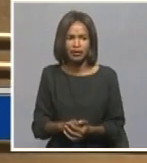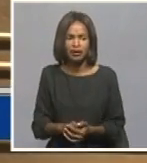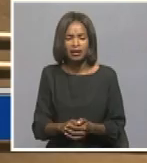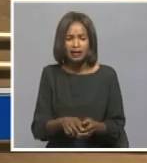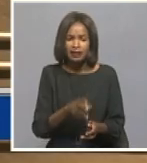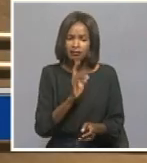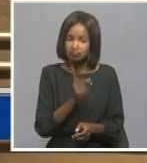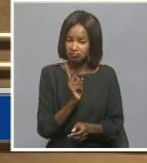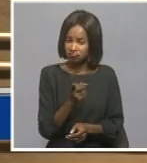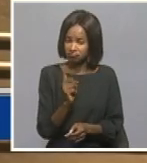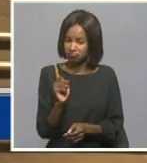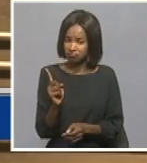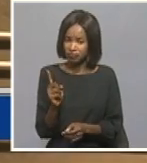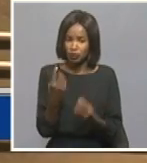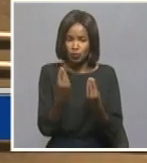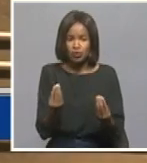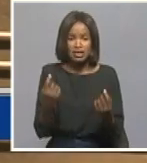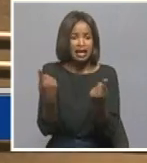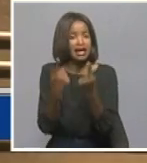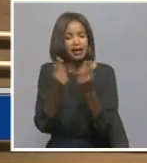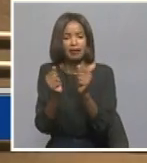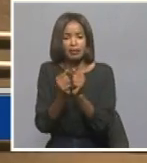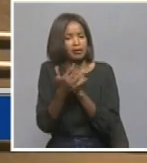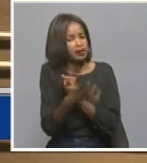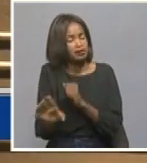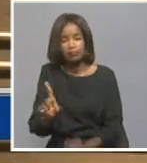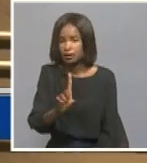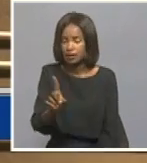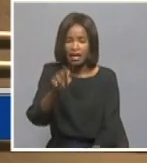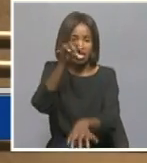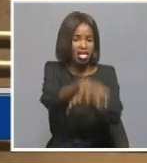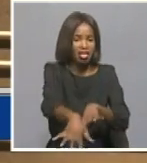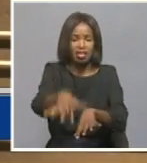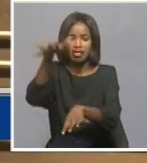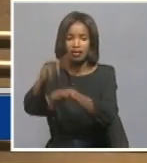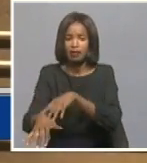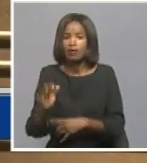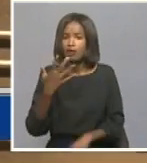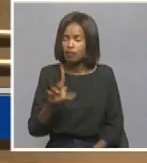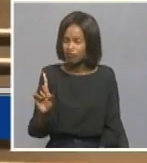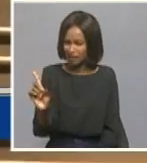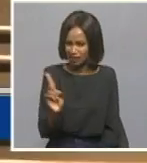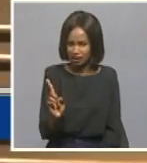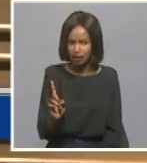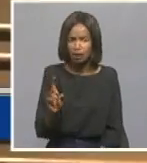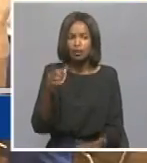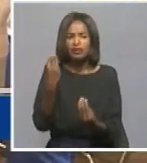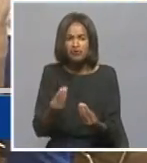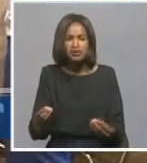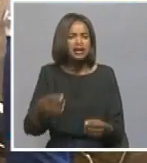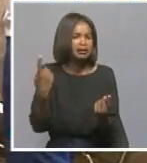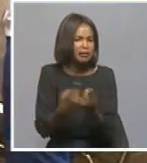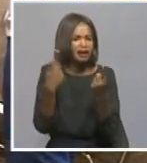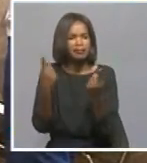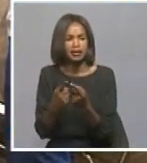to come and play at the tanks, not to waste the water, and also not to drink the water.